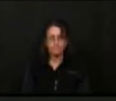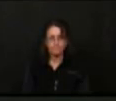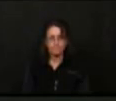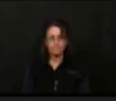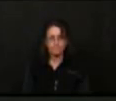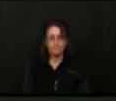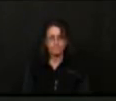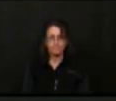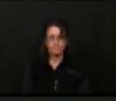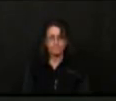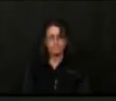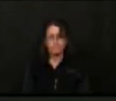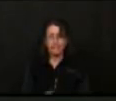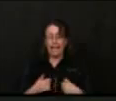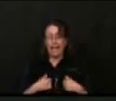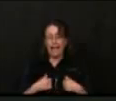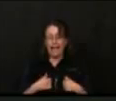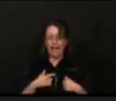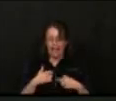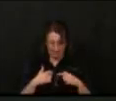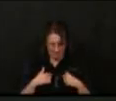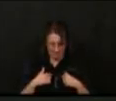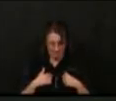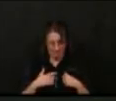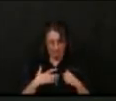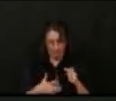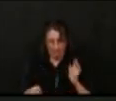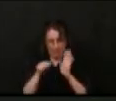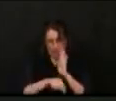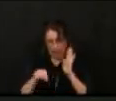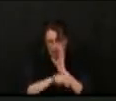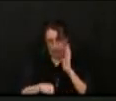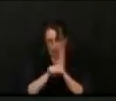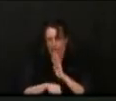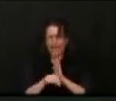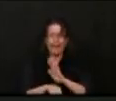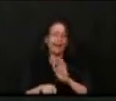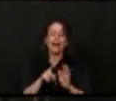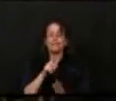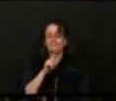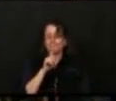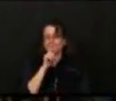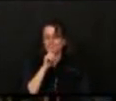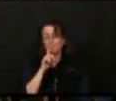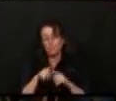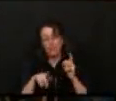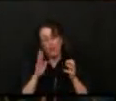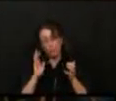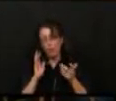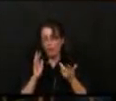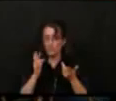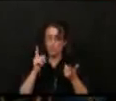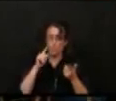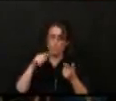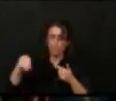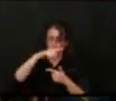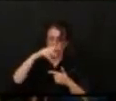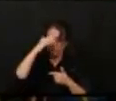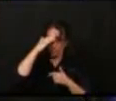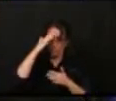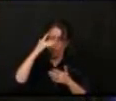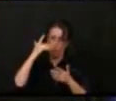I don't mean to be a downer, but I think that I properly characterized it. I don't know if anybody else on the board or